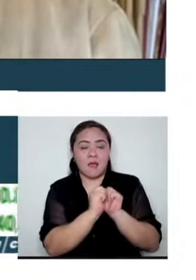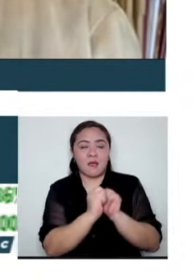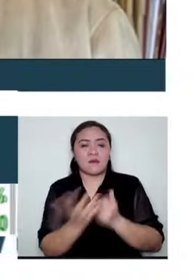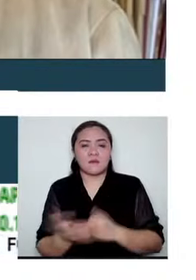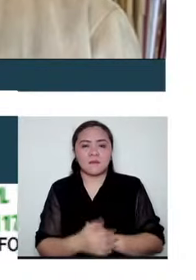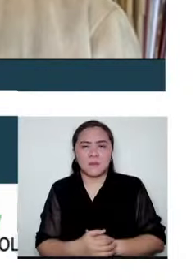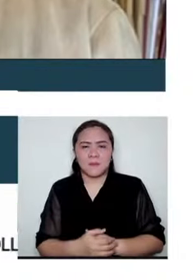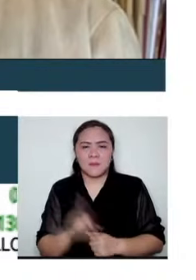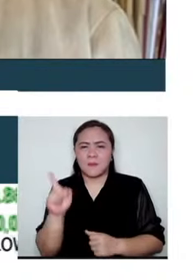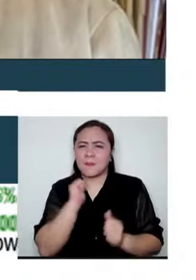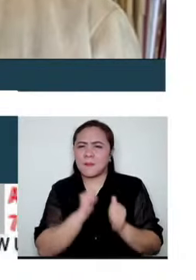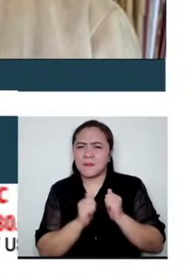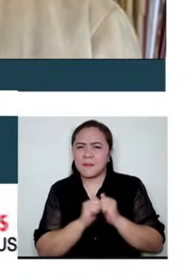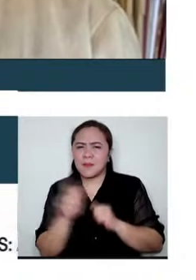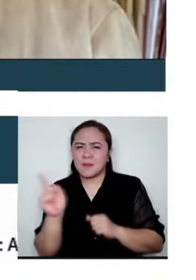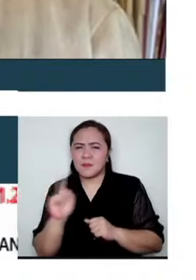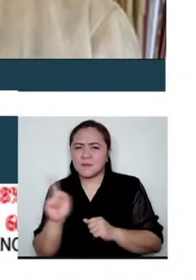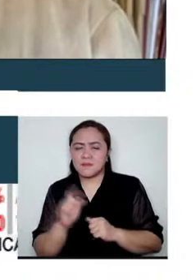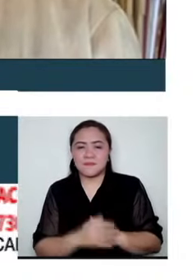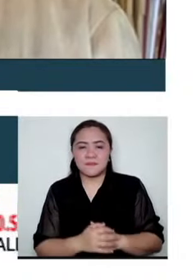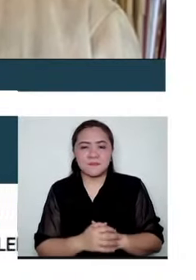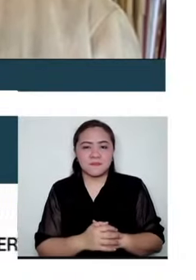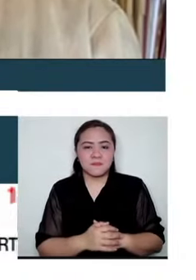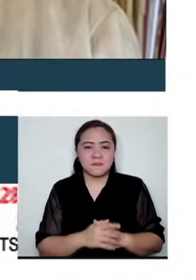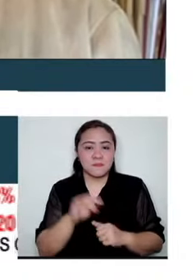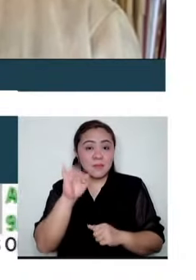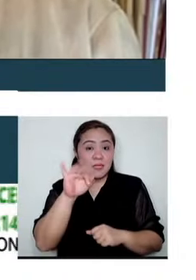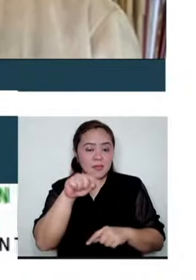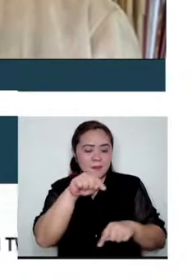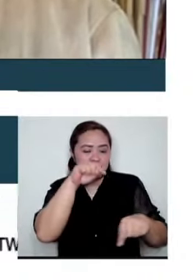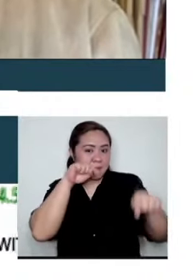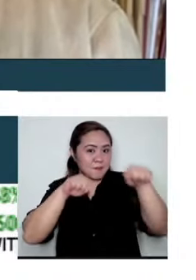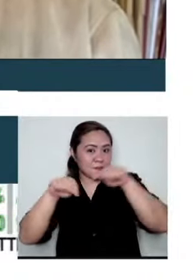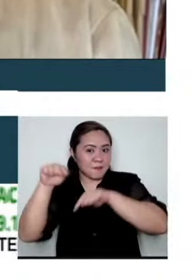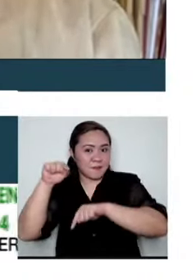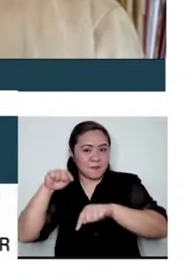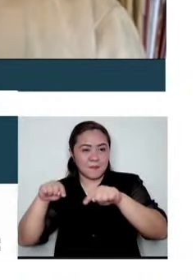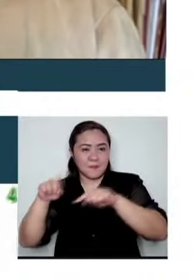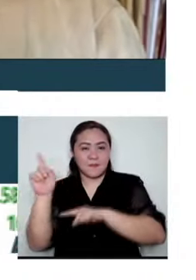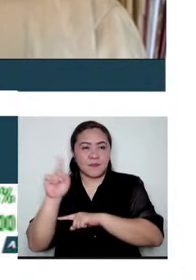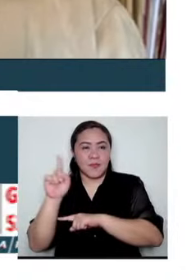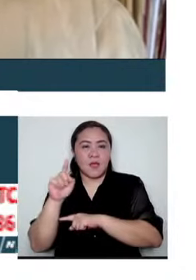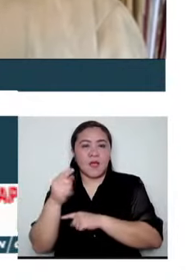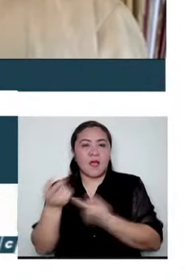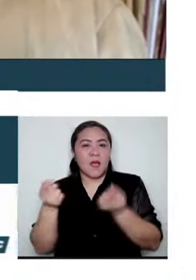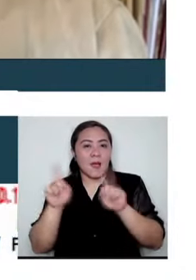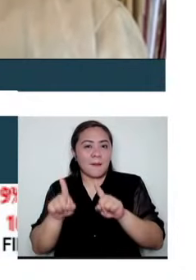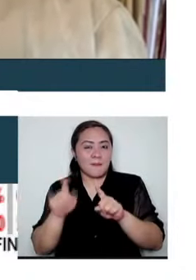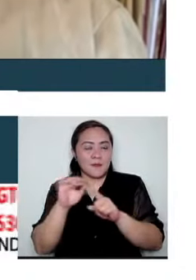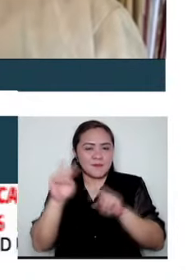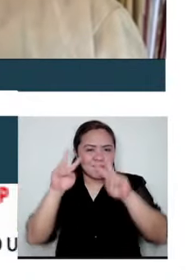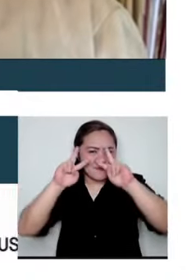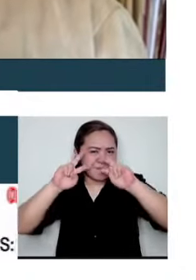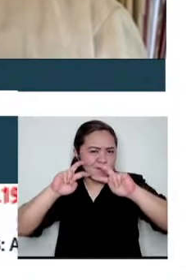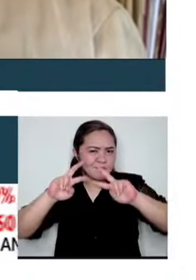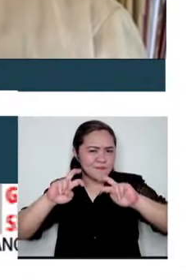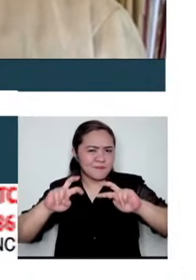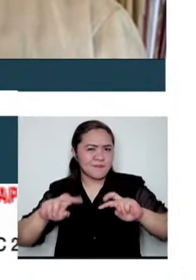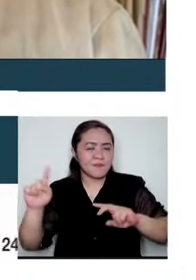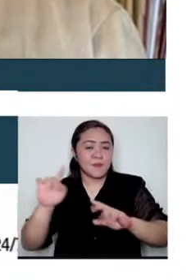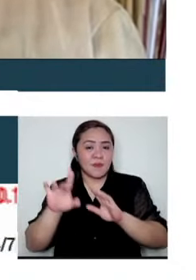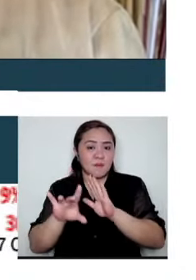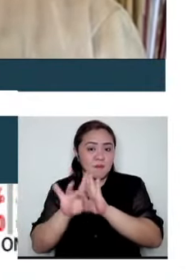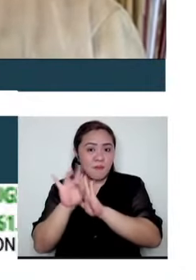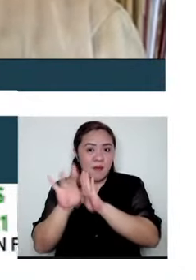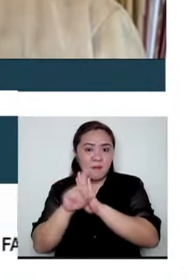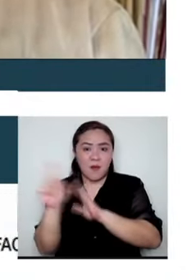What do you make of that? If we were to trace back what actually happened here, you said there might be an investigation. So if there will be an